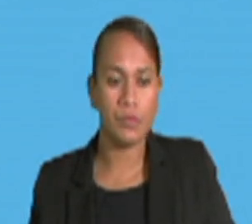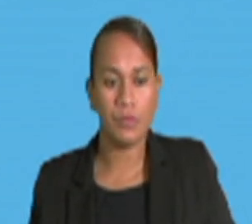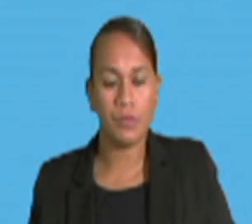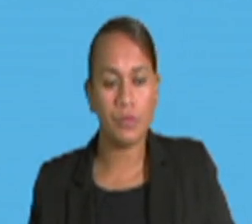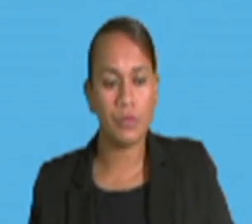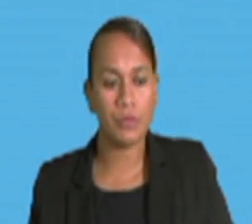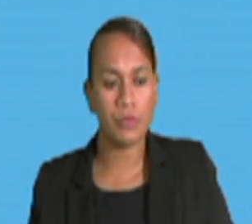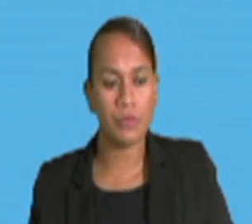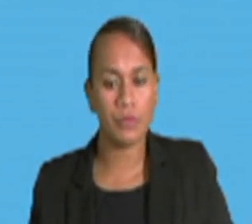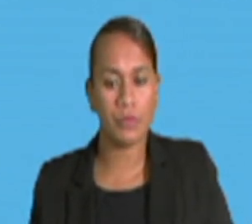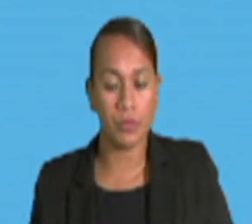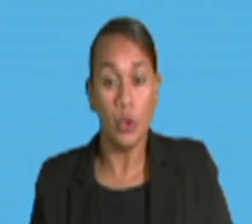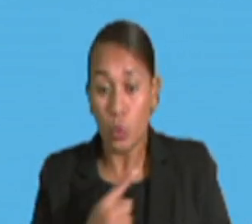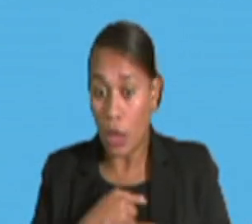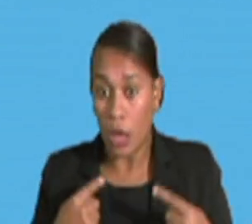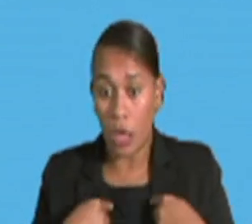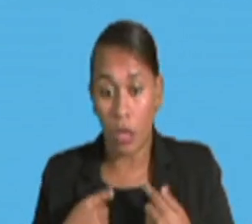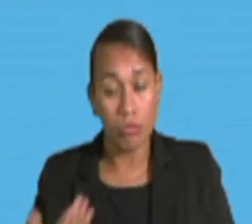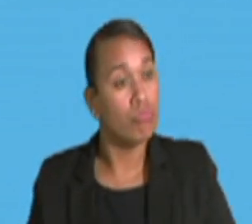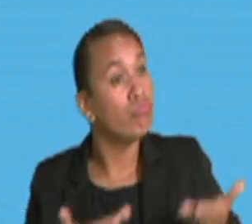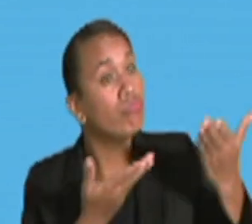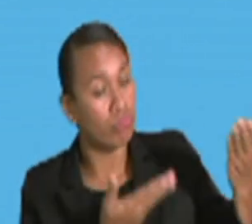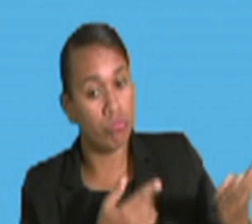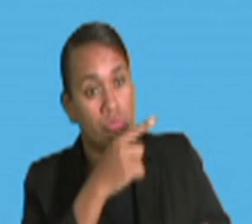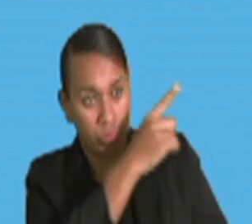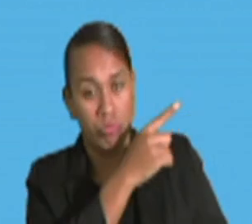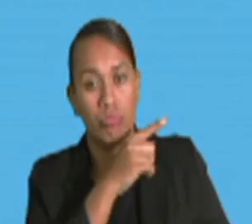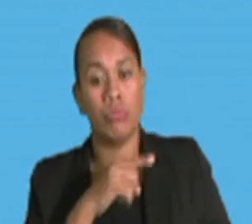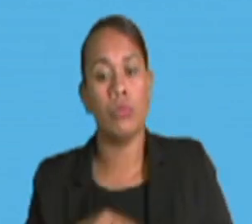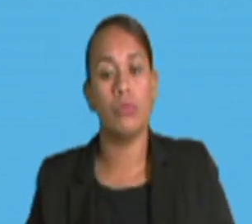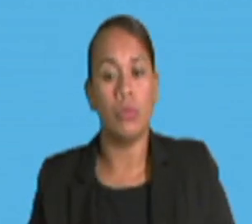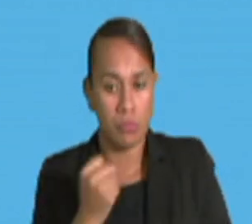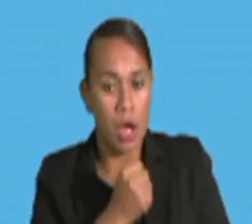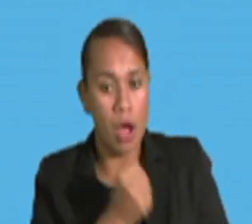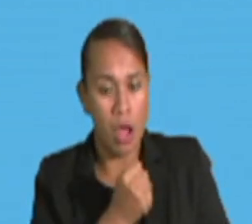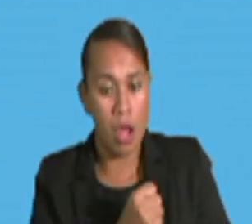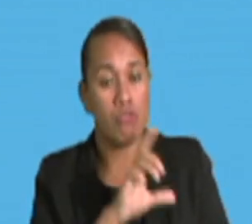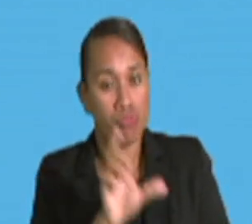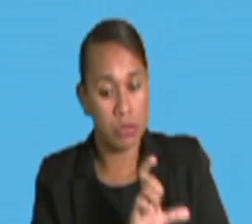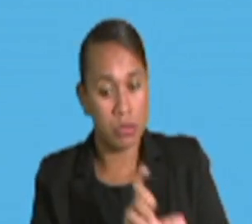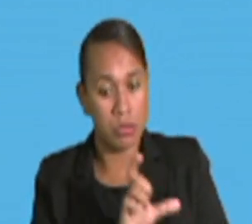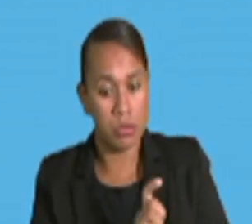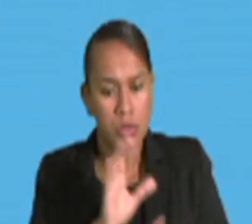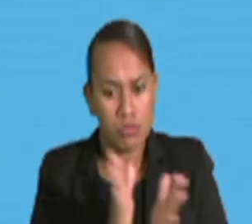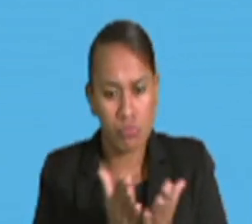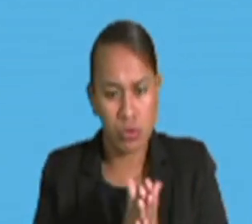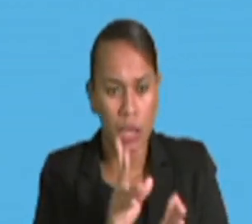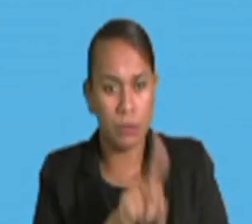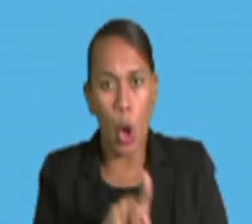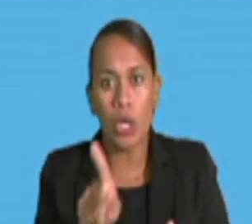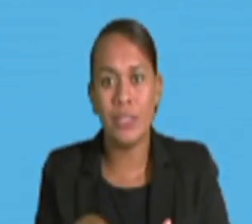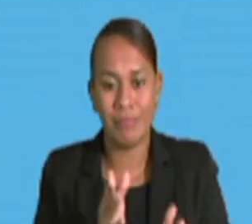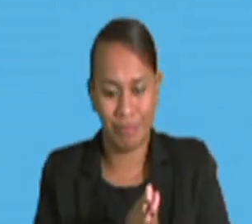We initially awarded the tender to IDEMIA to print Fiji's first ever machine-readable passport books, and the passports